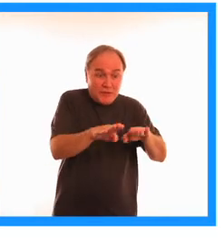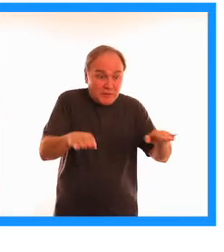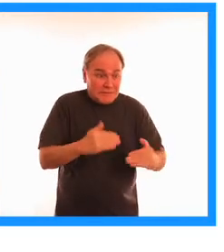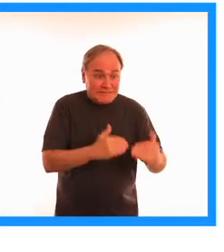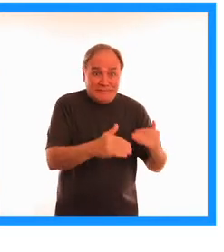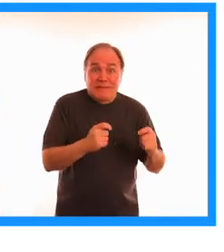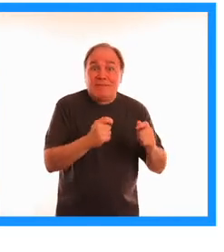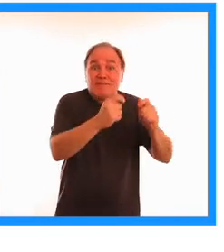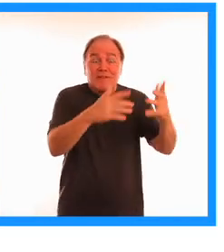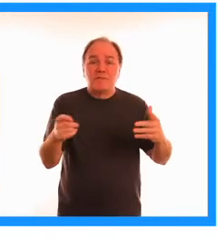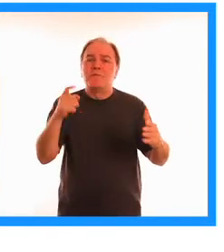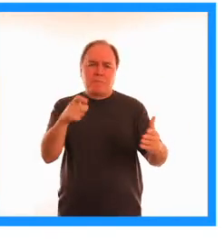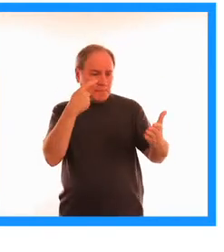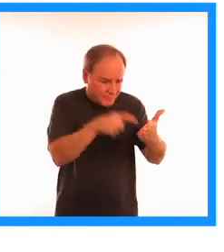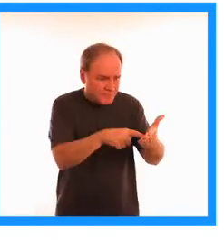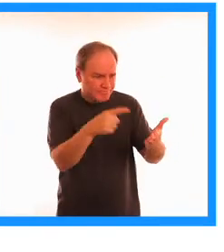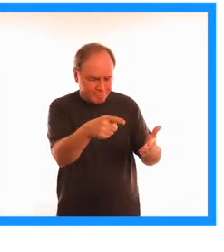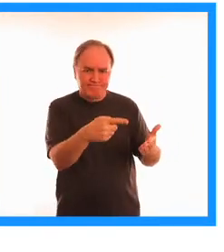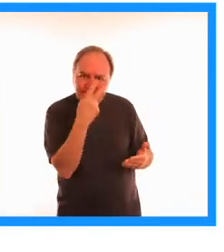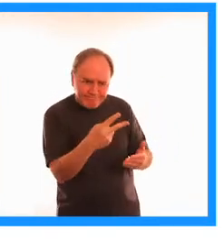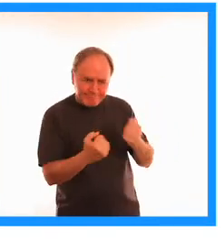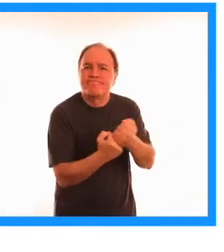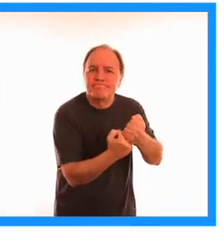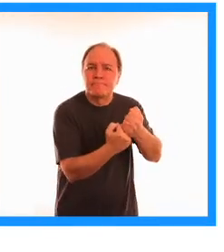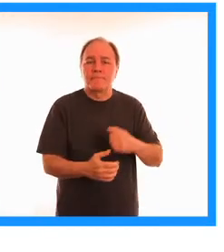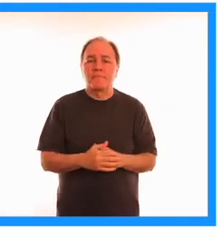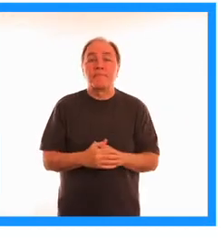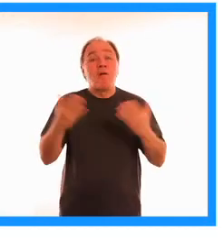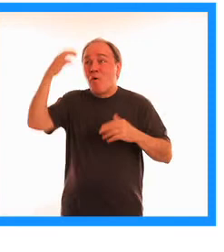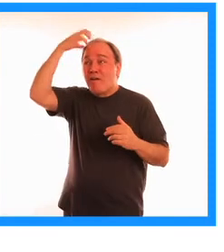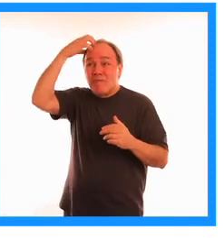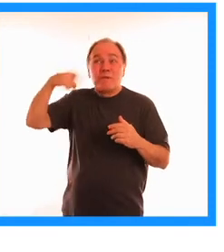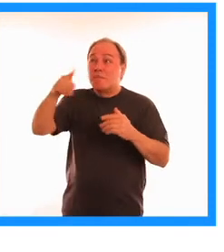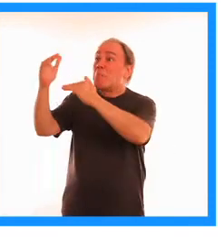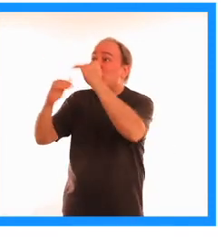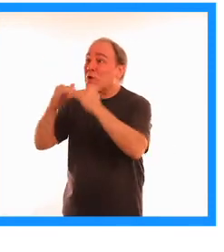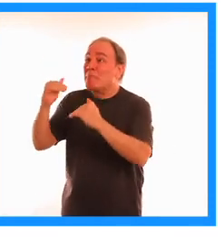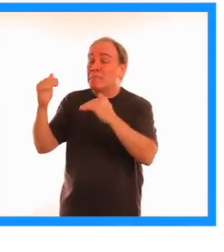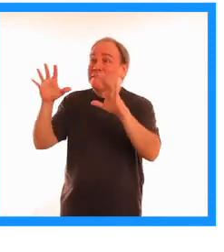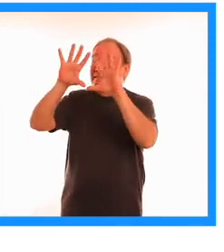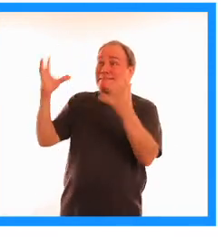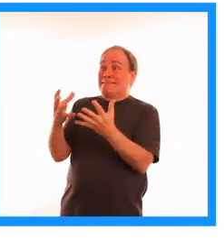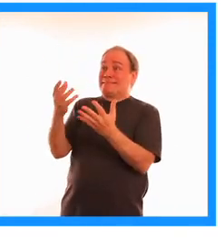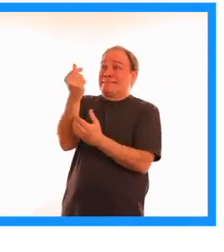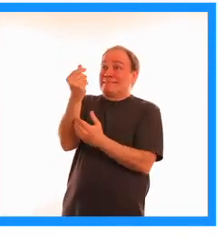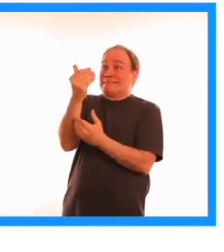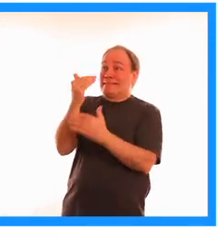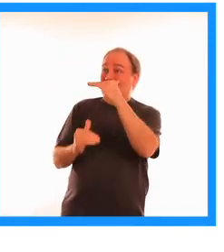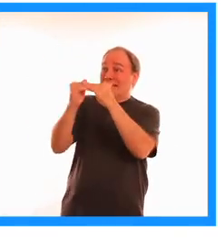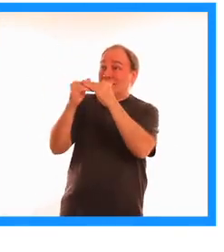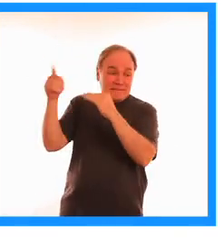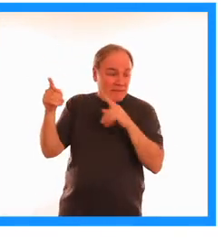disabilities. Rather than segregating children with disabilities in special schools, inclusive education allows children with and without disabilities